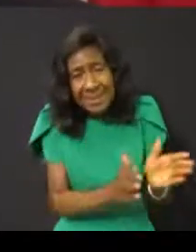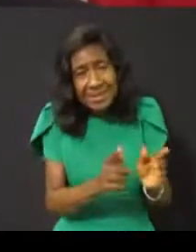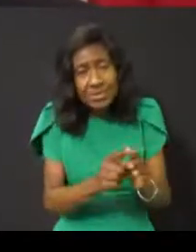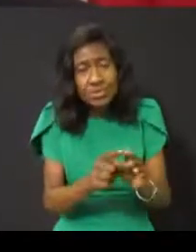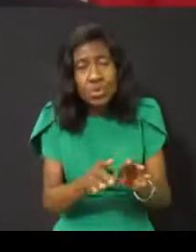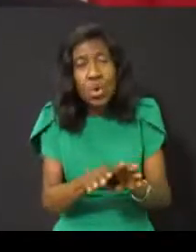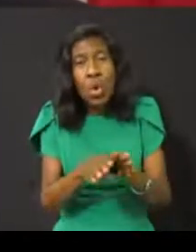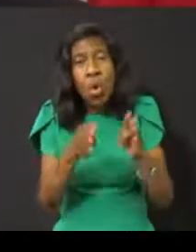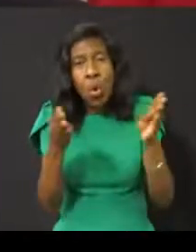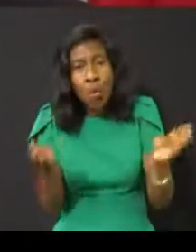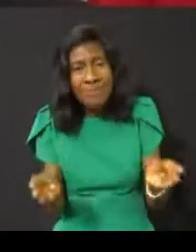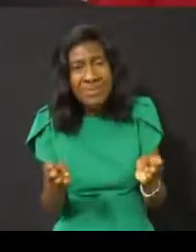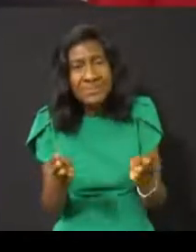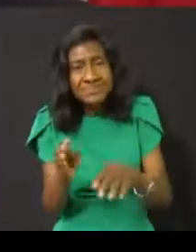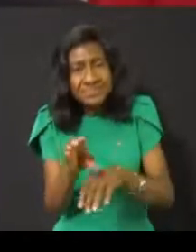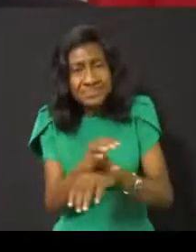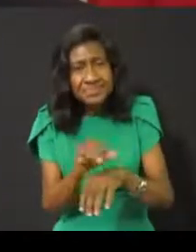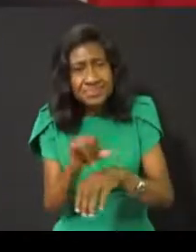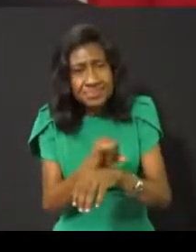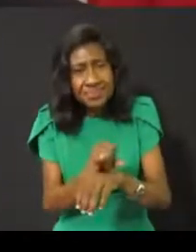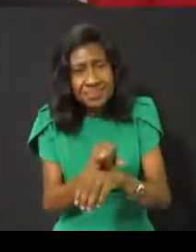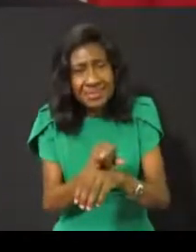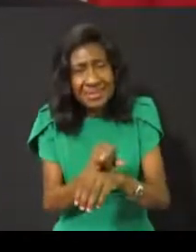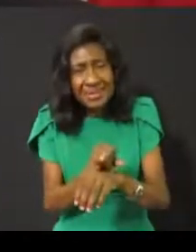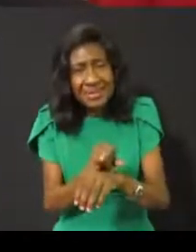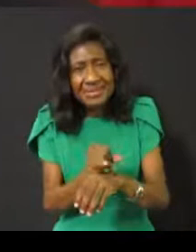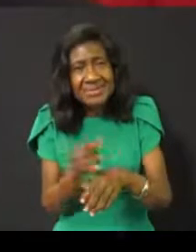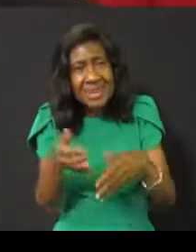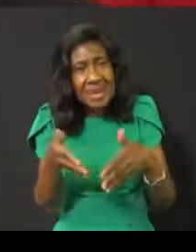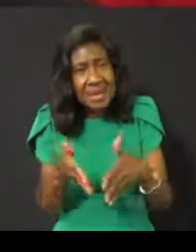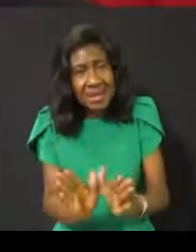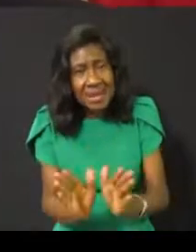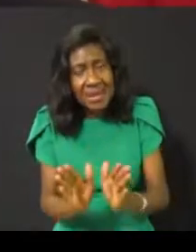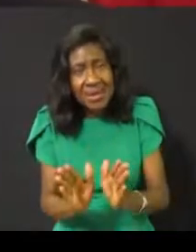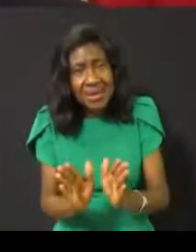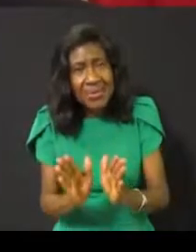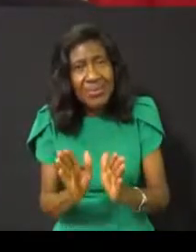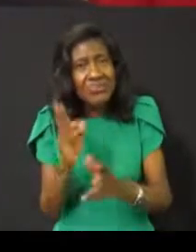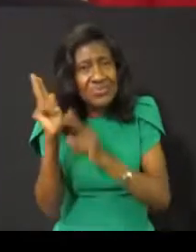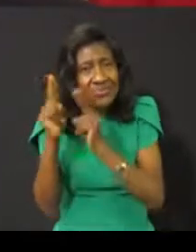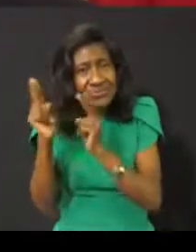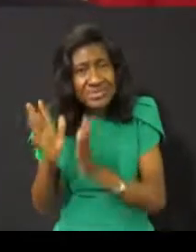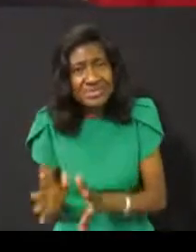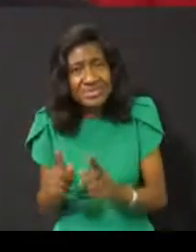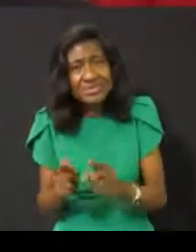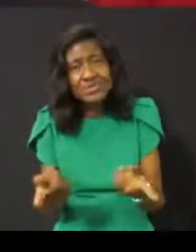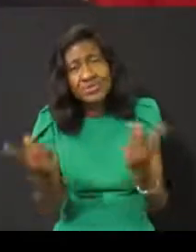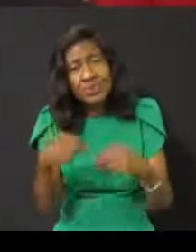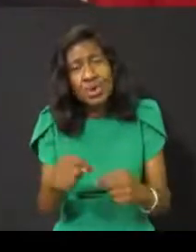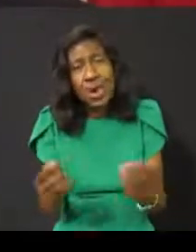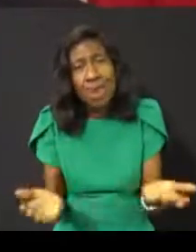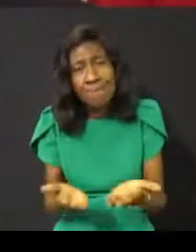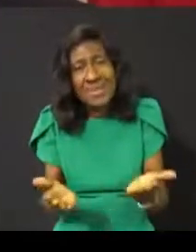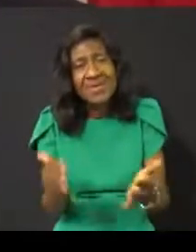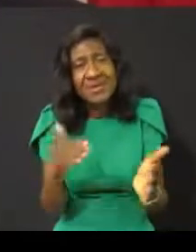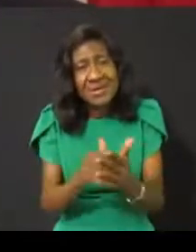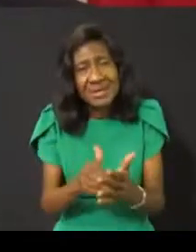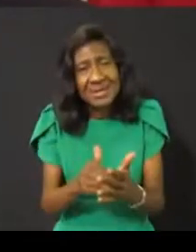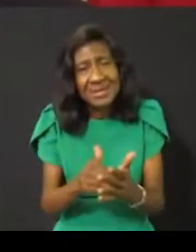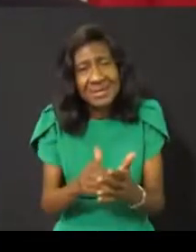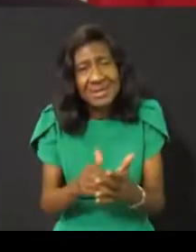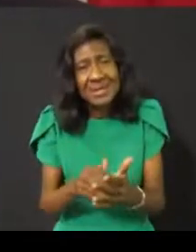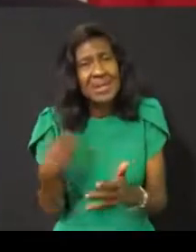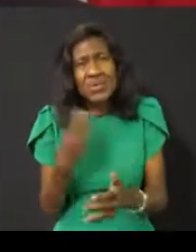that allows our country to reopen safely, not have to shut down again, In other words, we're looking to achieve